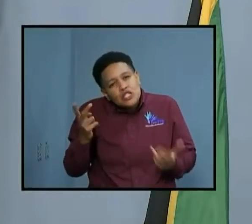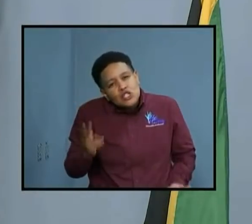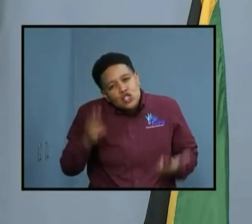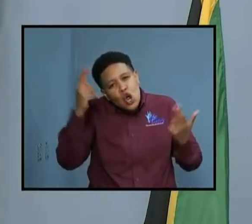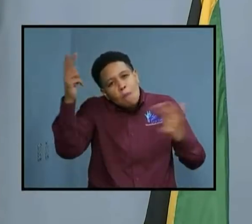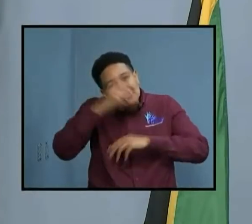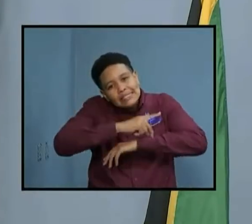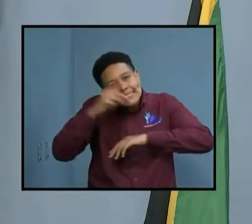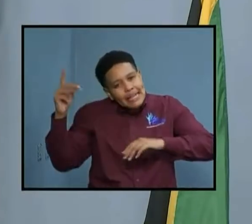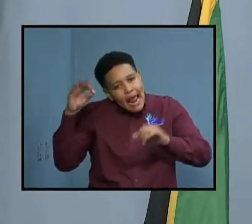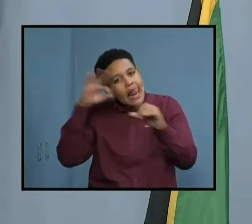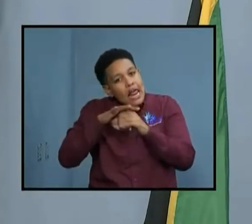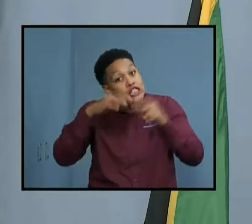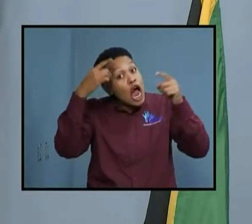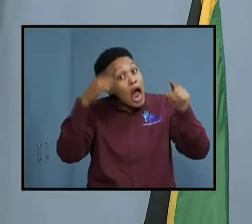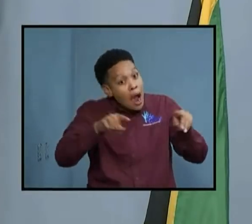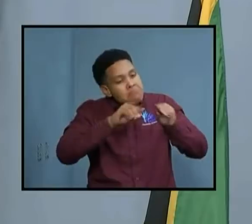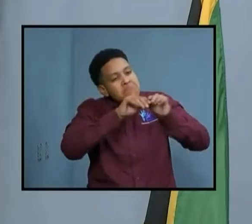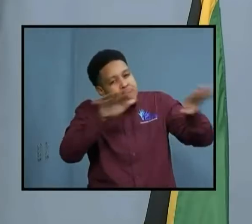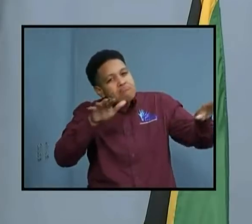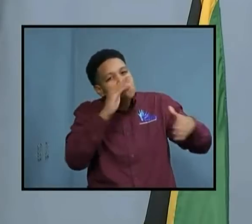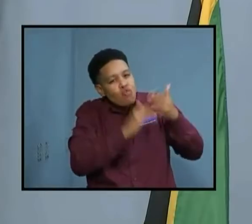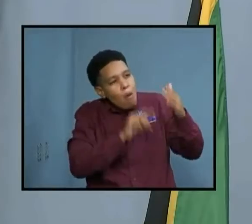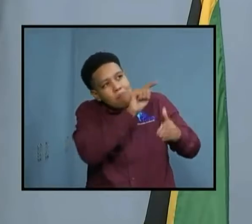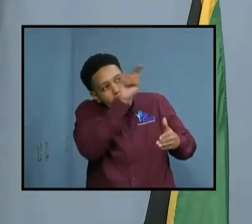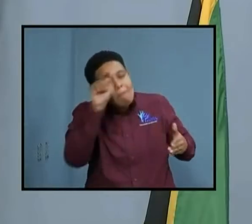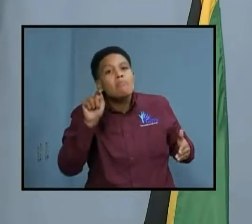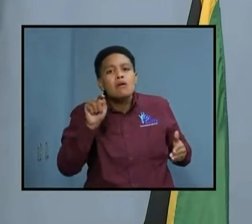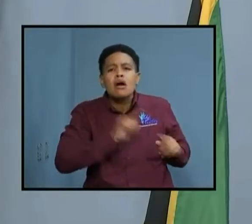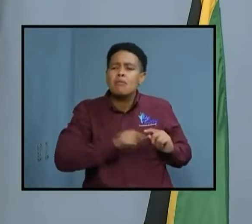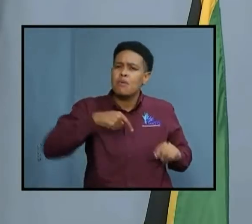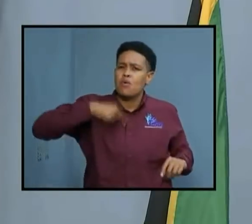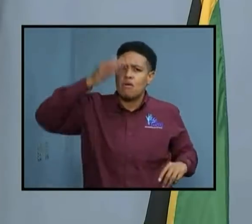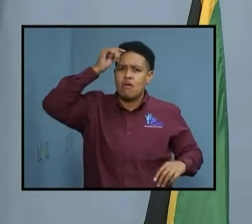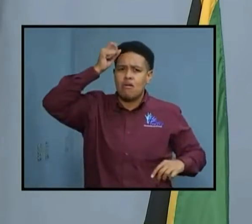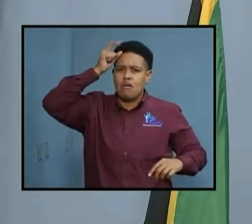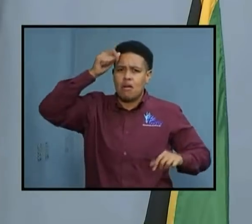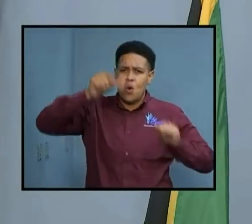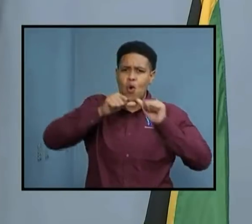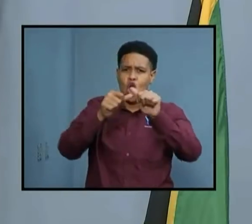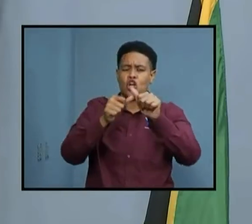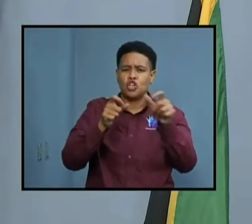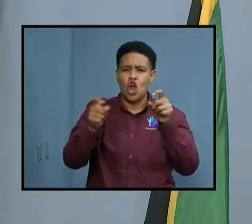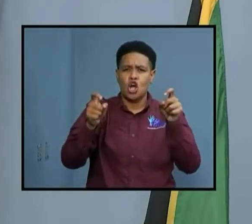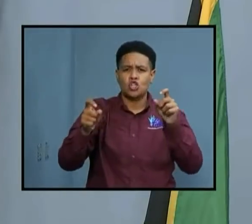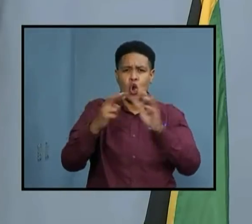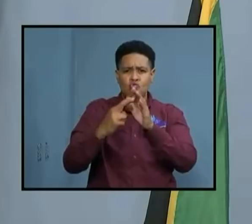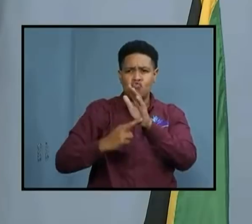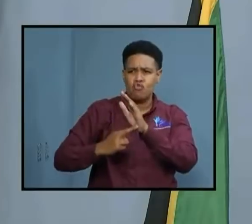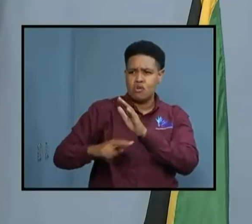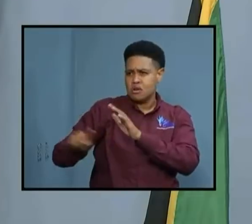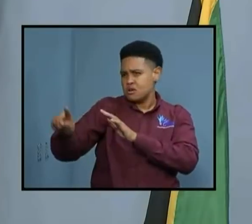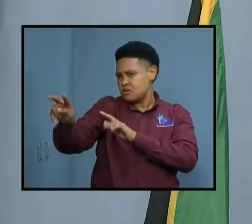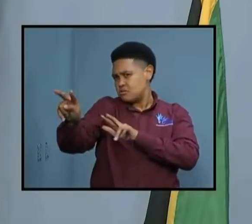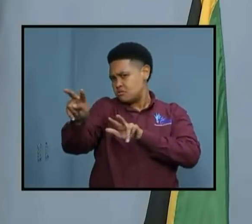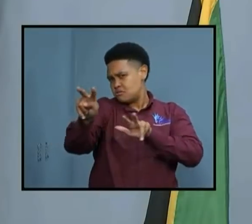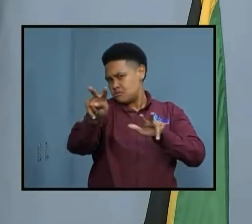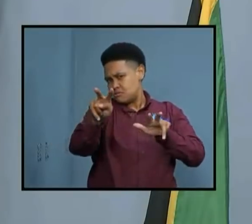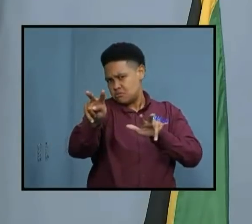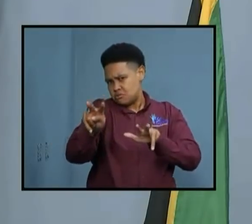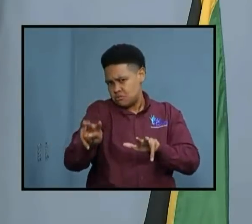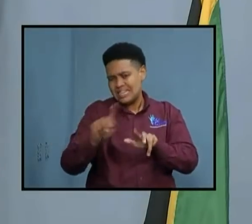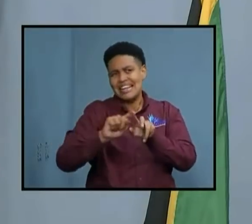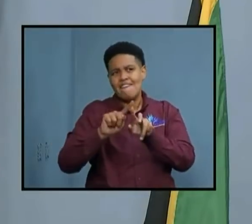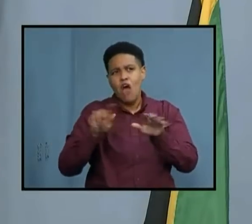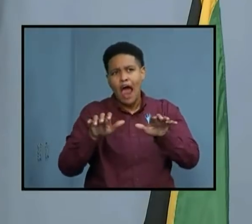day. But we continue to have control and regulations on those activities.